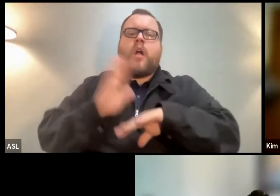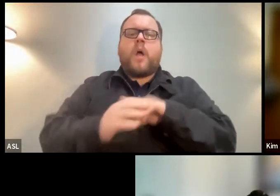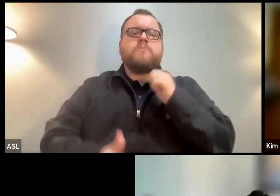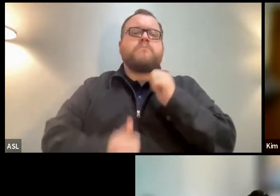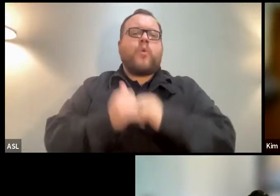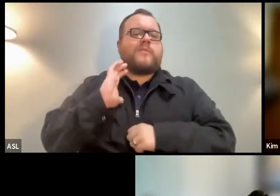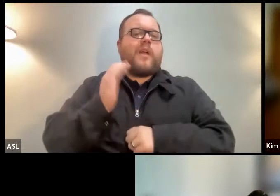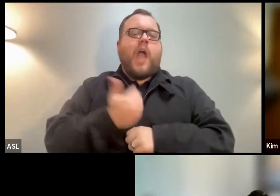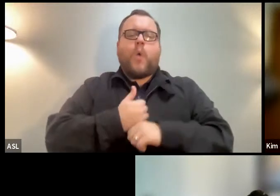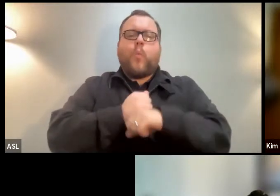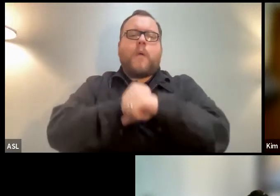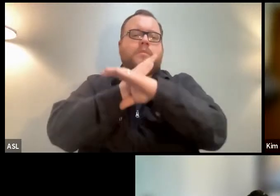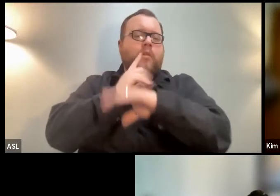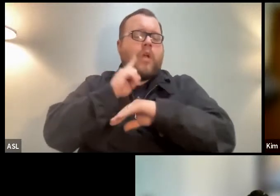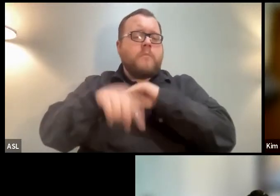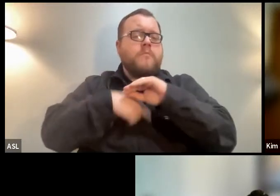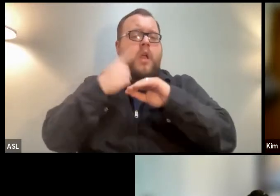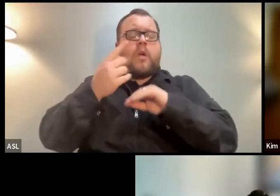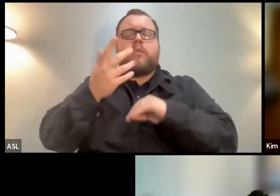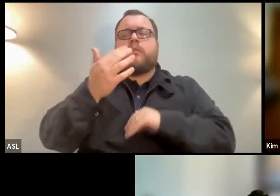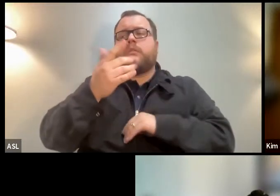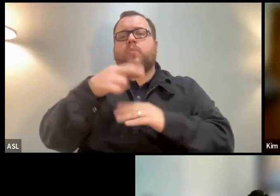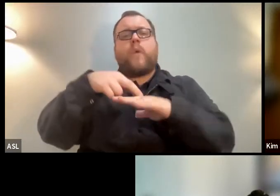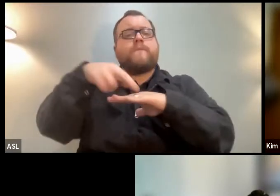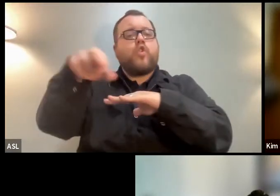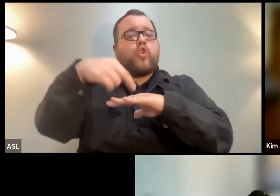about referrals to